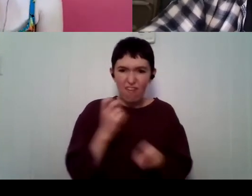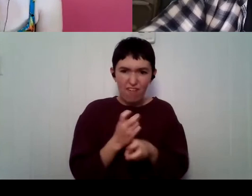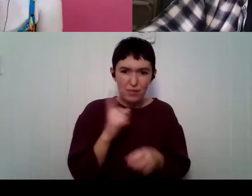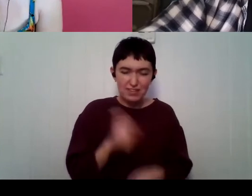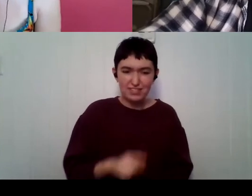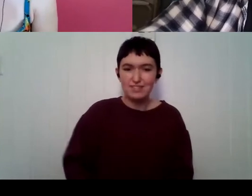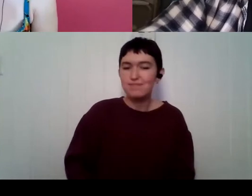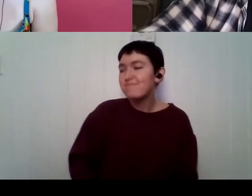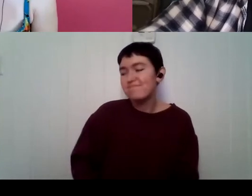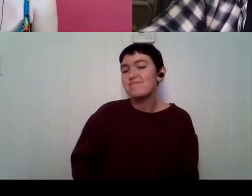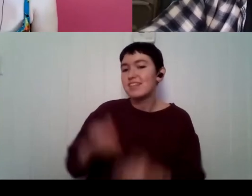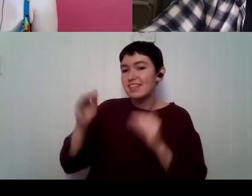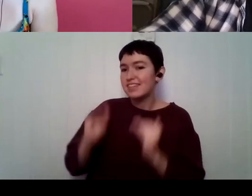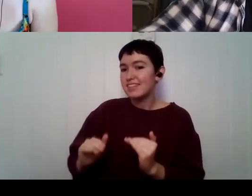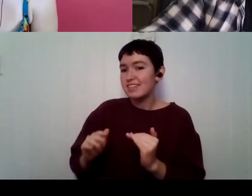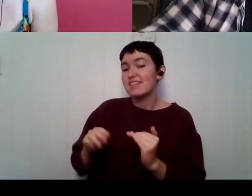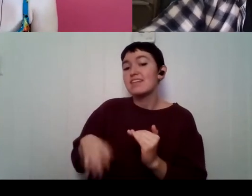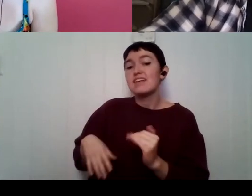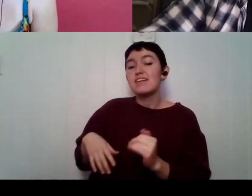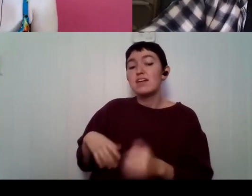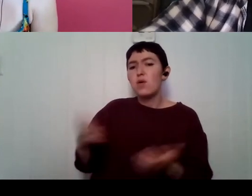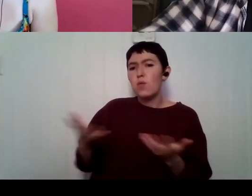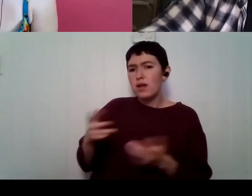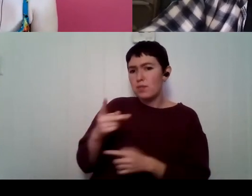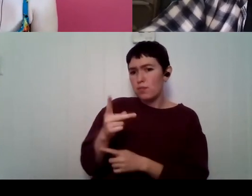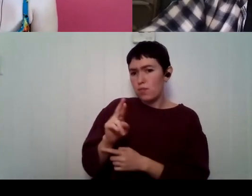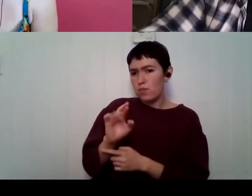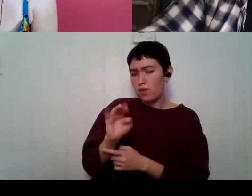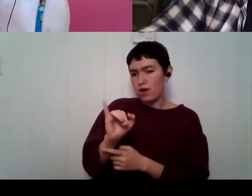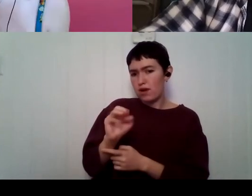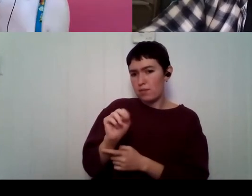question is from Ethan. What did primates evolve from?